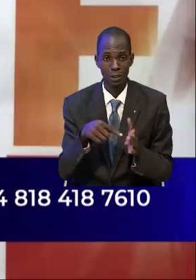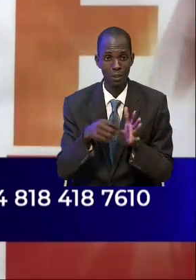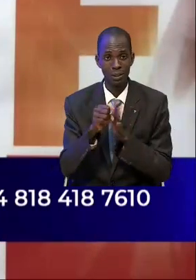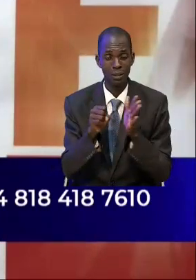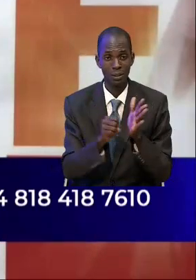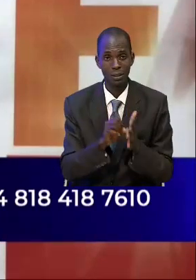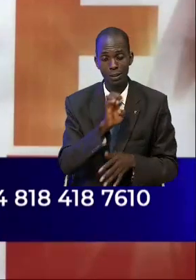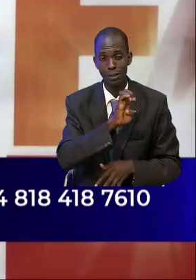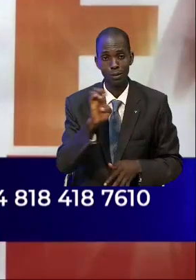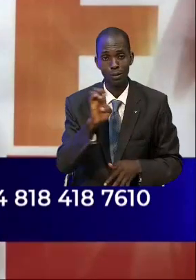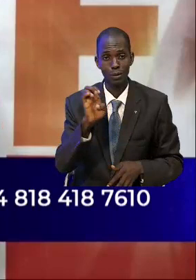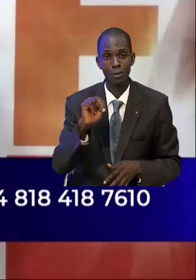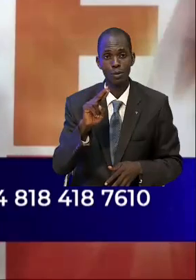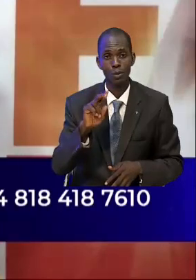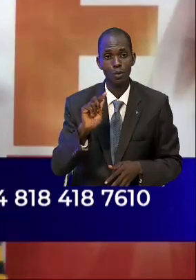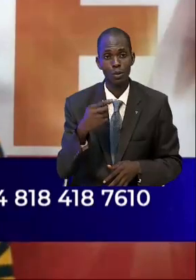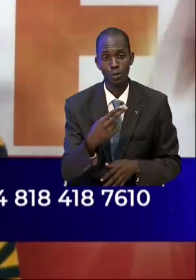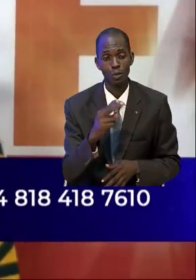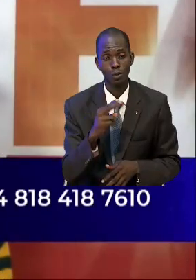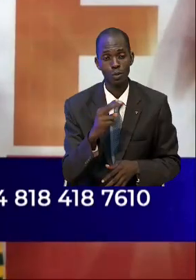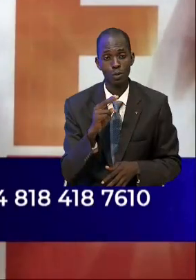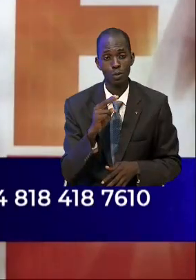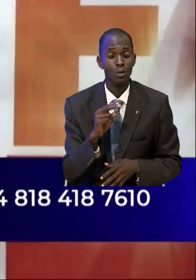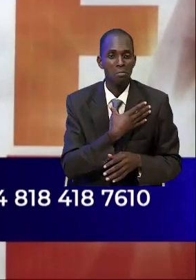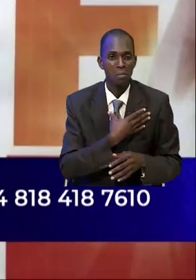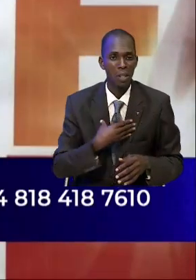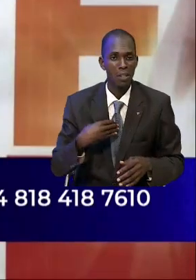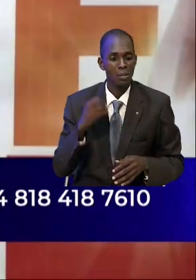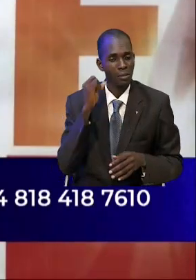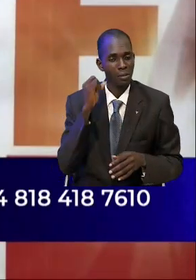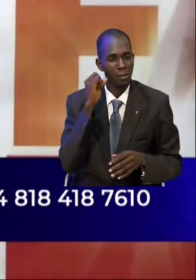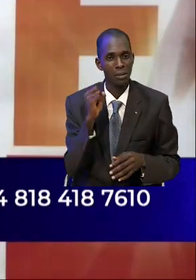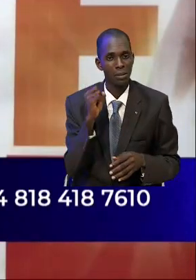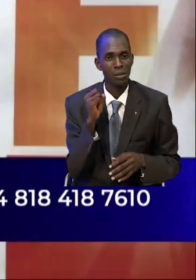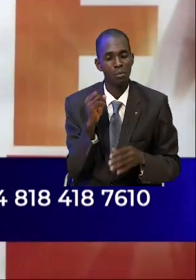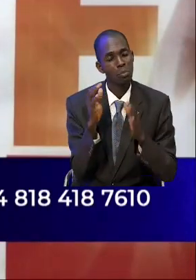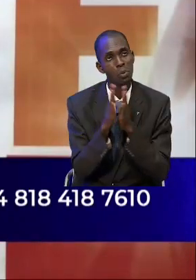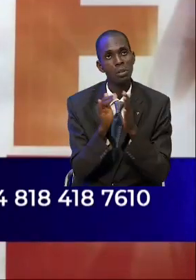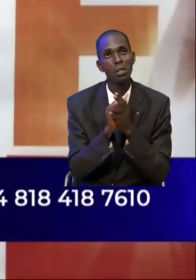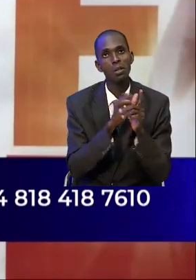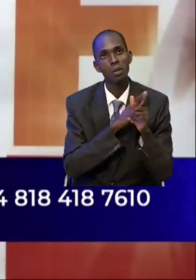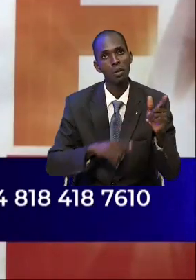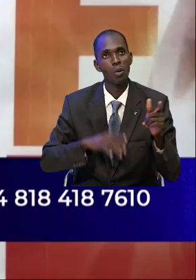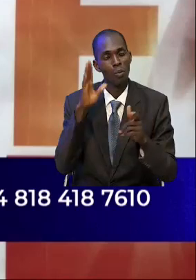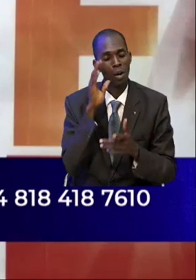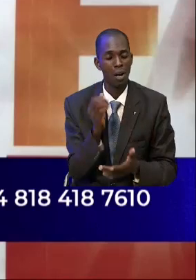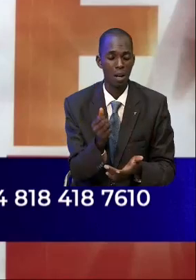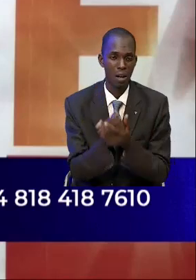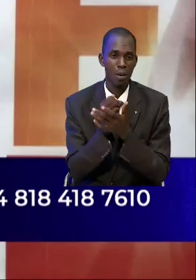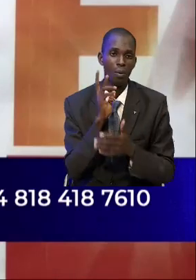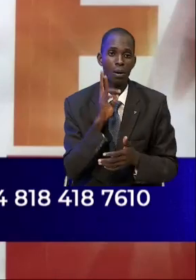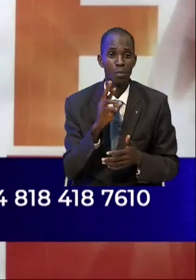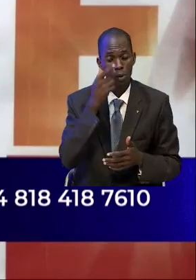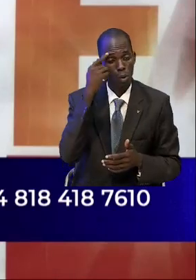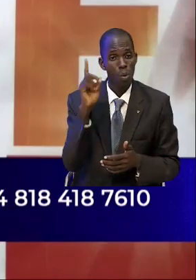Lord is coming to Enugu here. So I pray that God should help